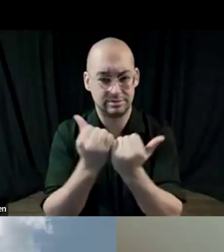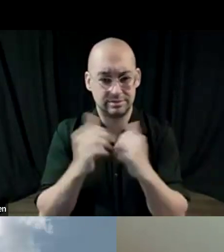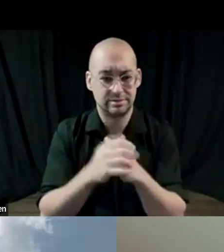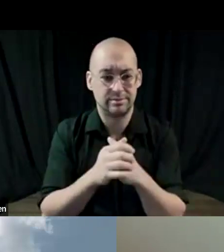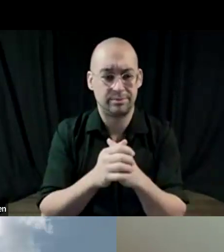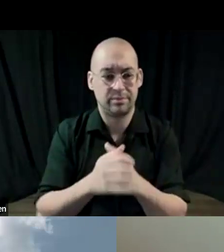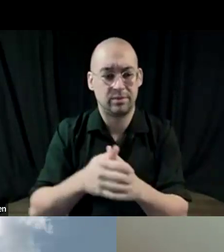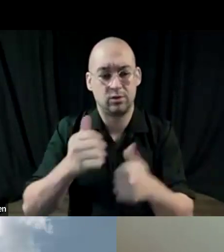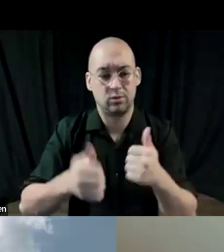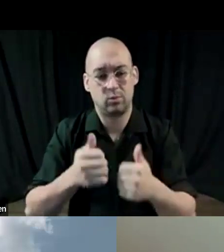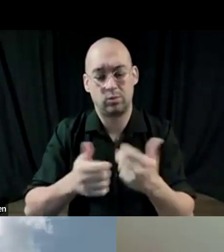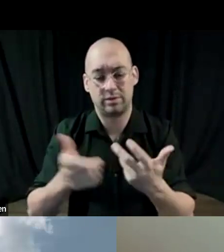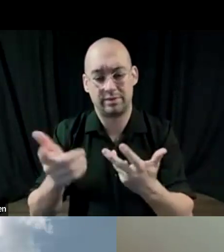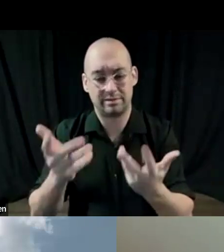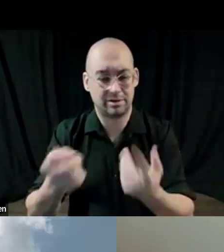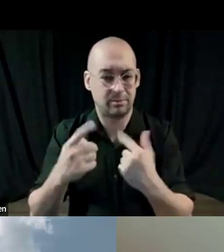what they come in at.